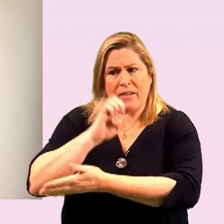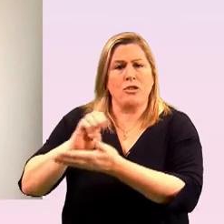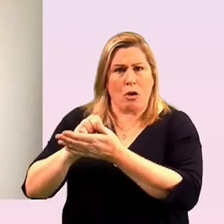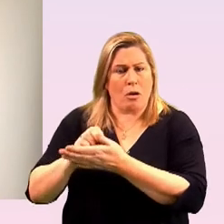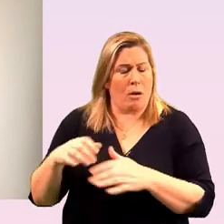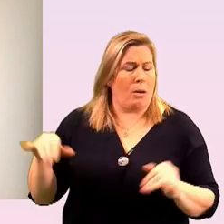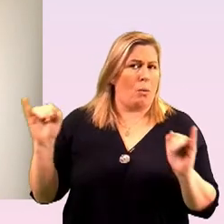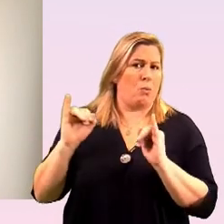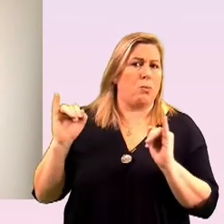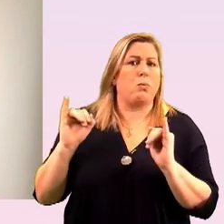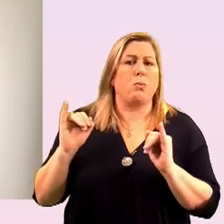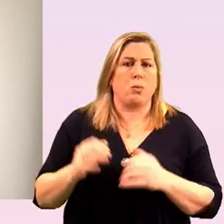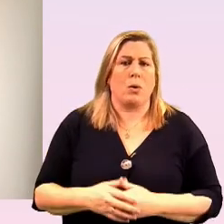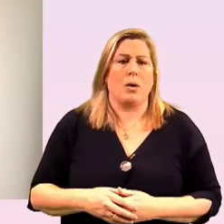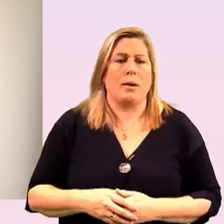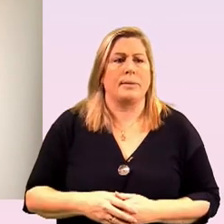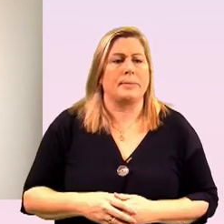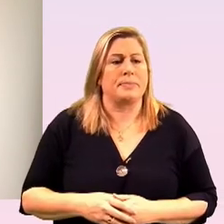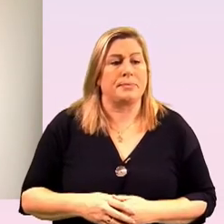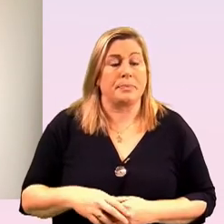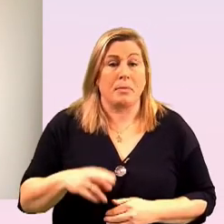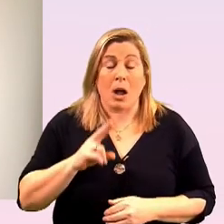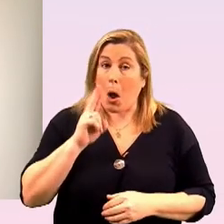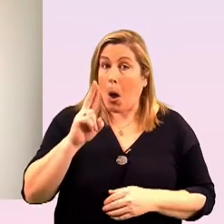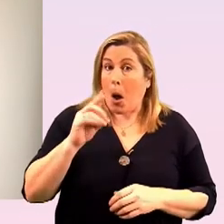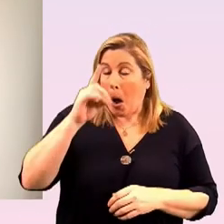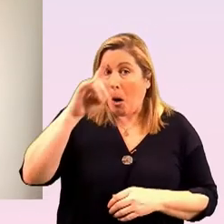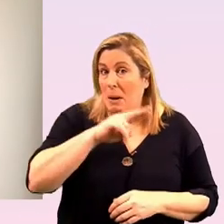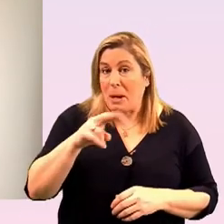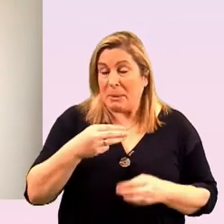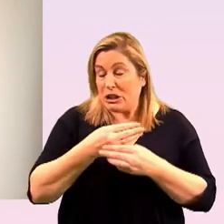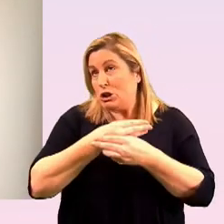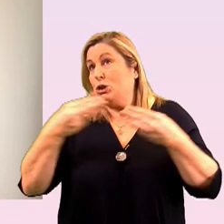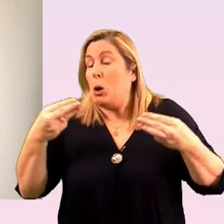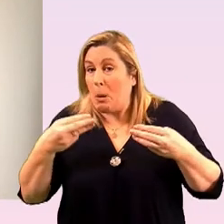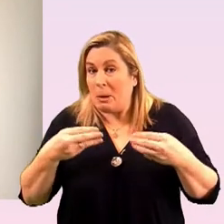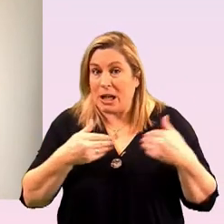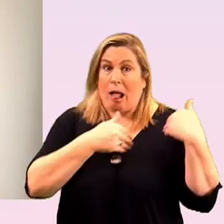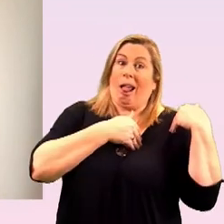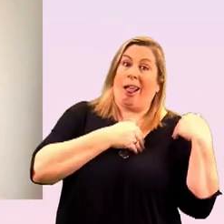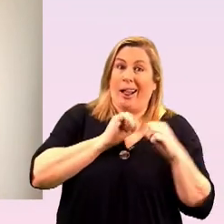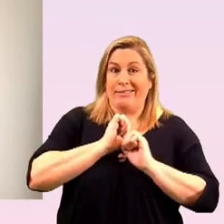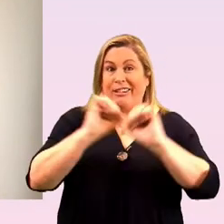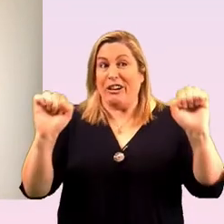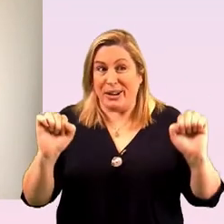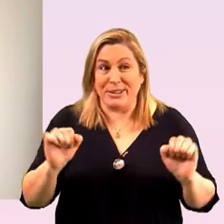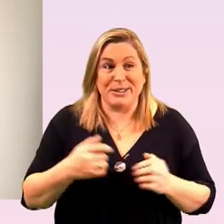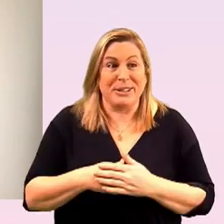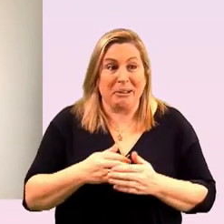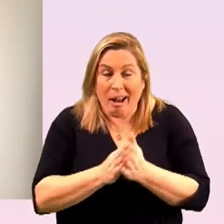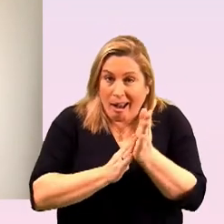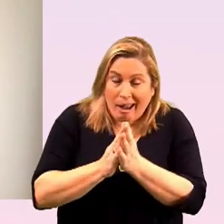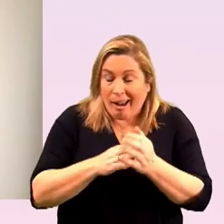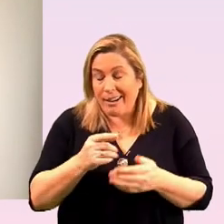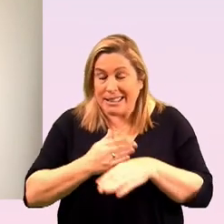absolutely. Yeah. I hope I'm not being too optimistic. I'm being too ambitious here. Oh, I think we need to be ambitious, and I think